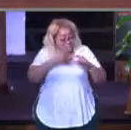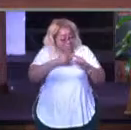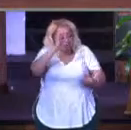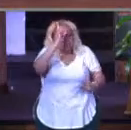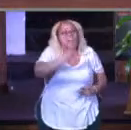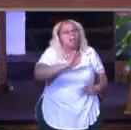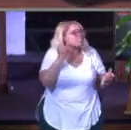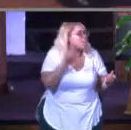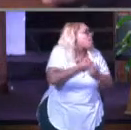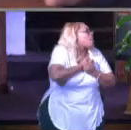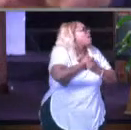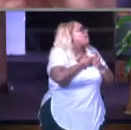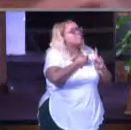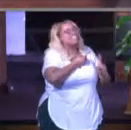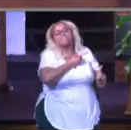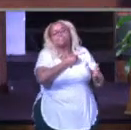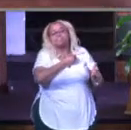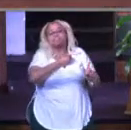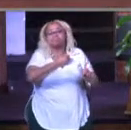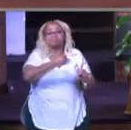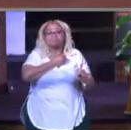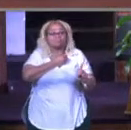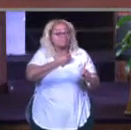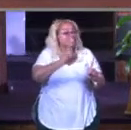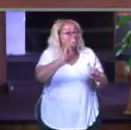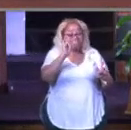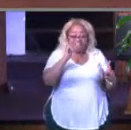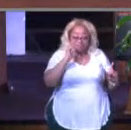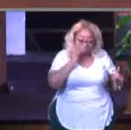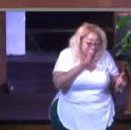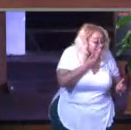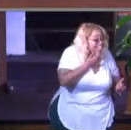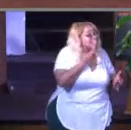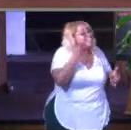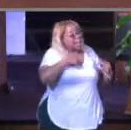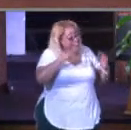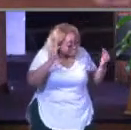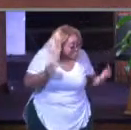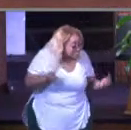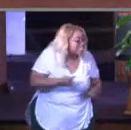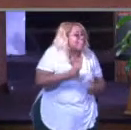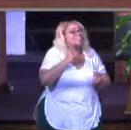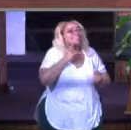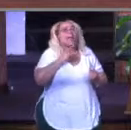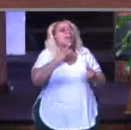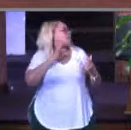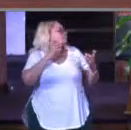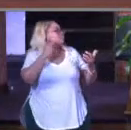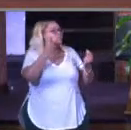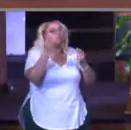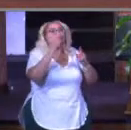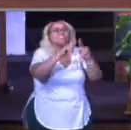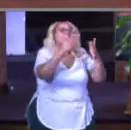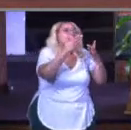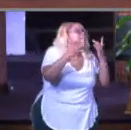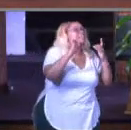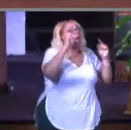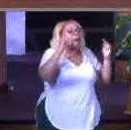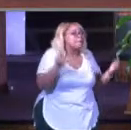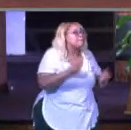separate us from the love of God. Not our mistakes, not our sin, not our shame, not our pain,